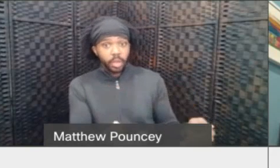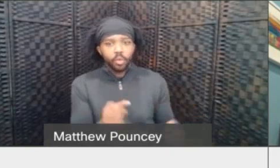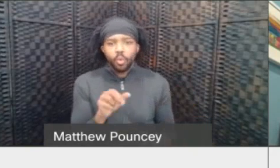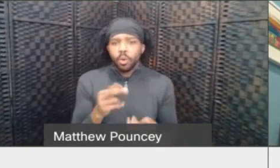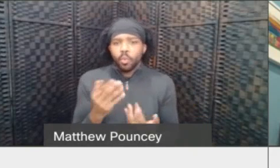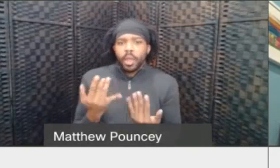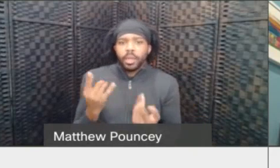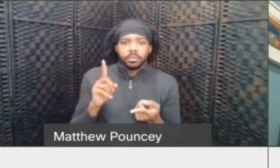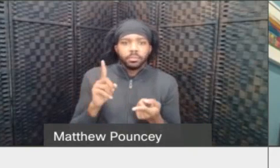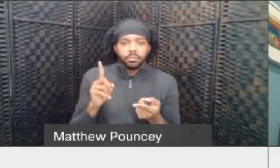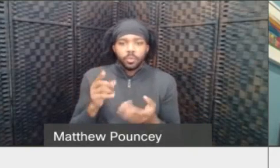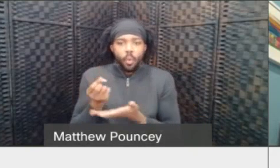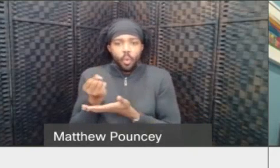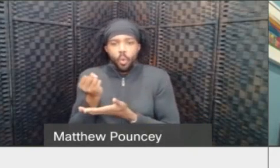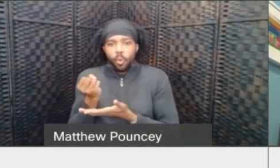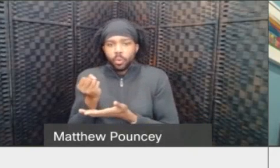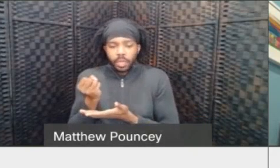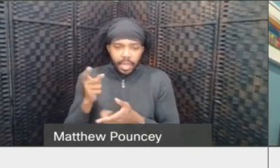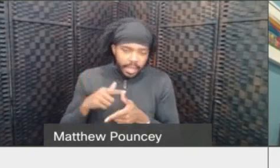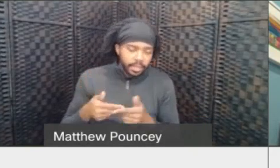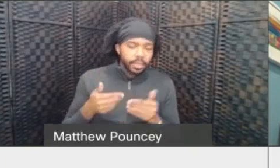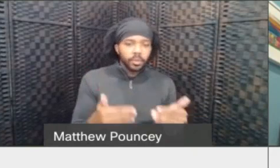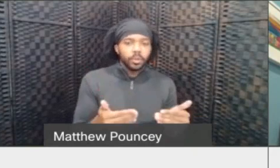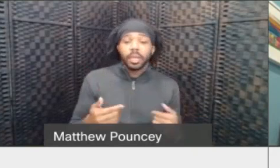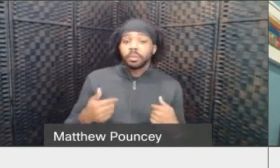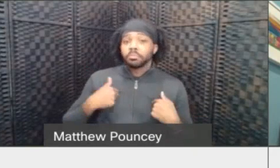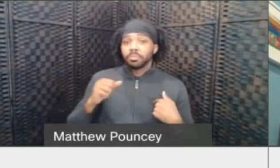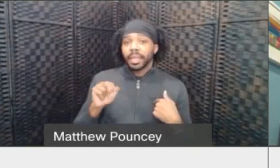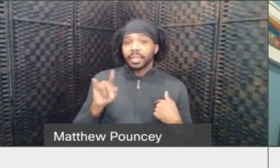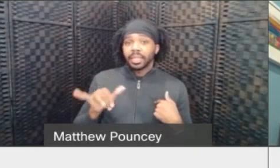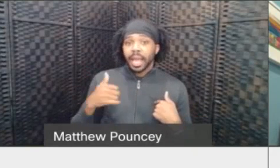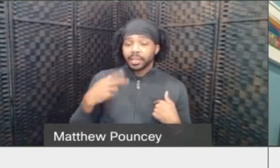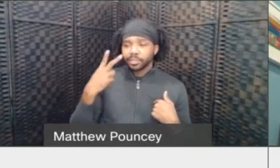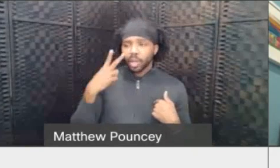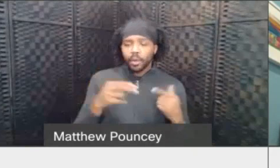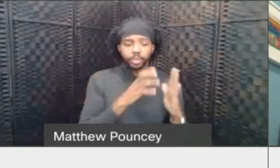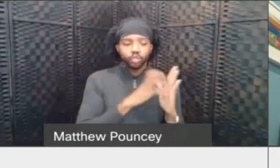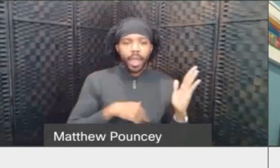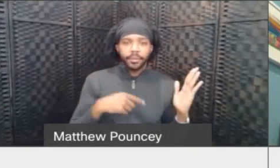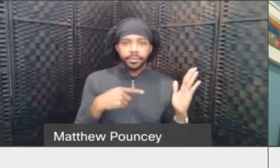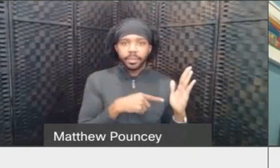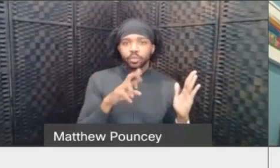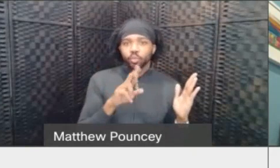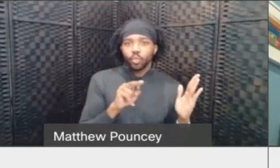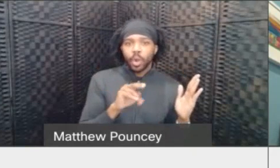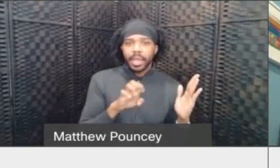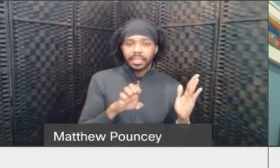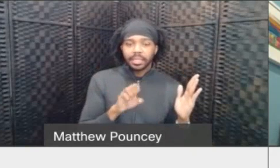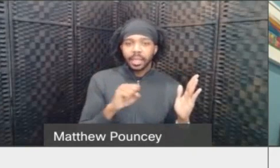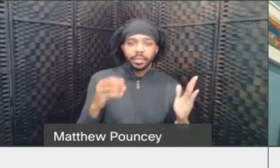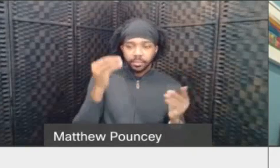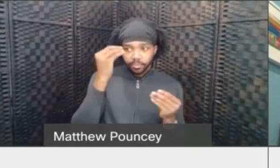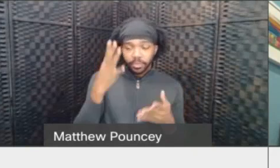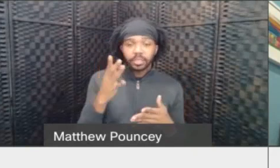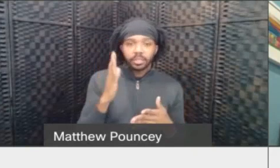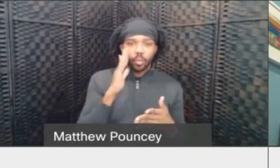I saw the draft this morning of the rates and the transmittal that will be going out.